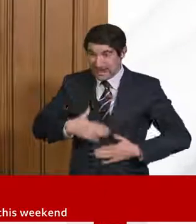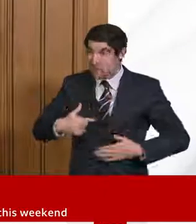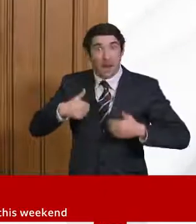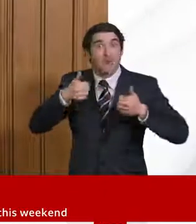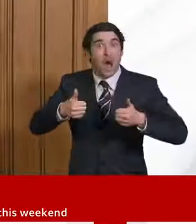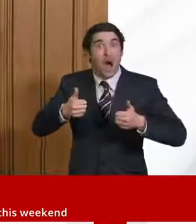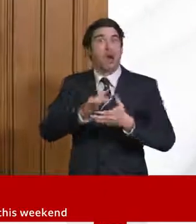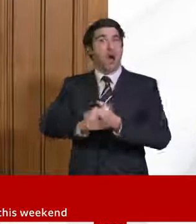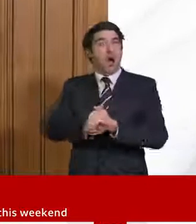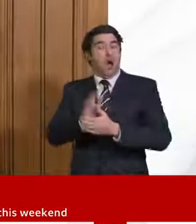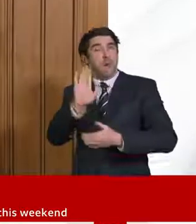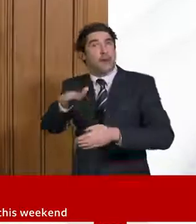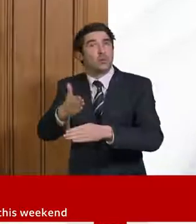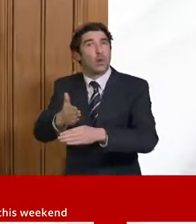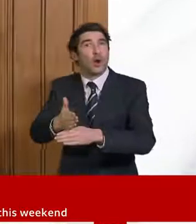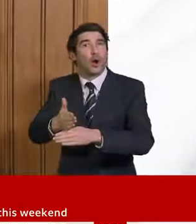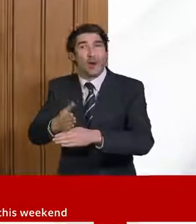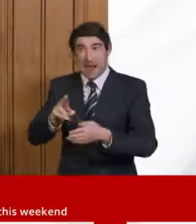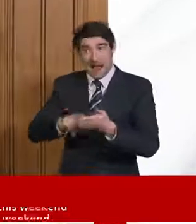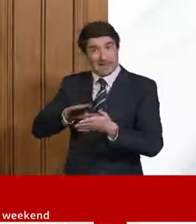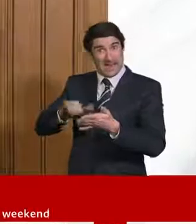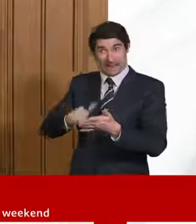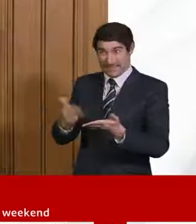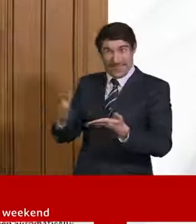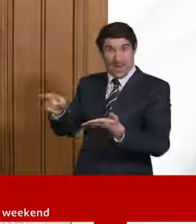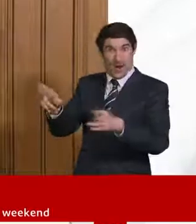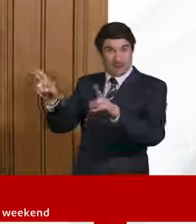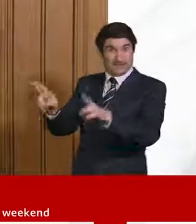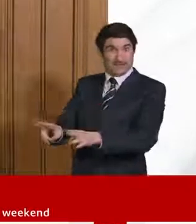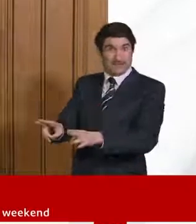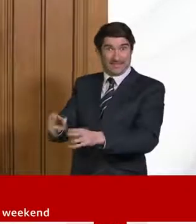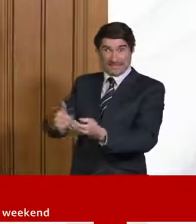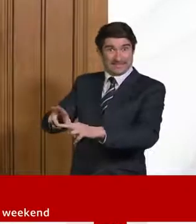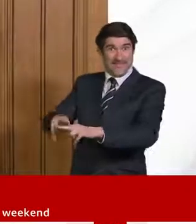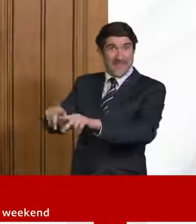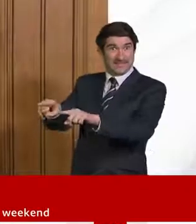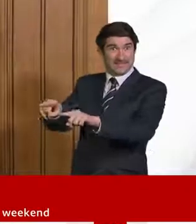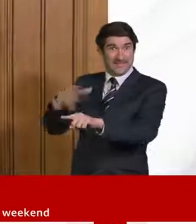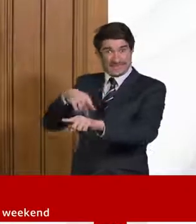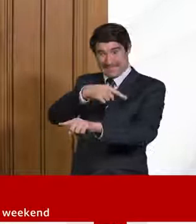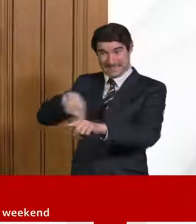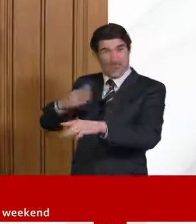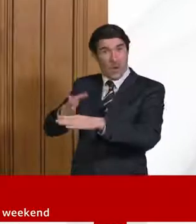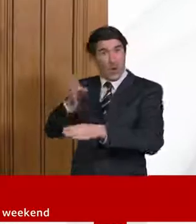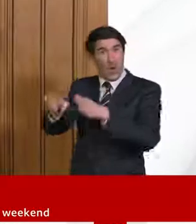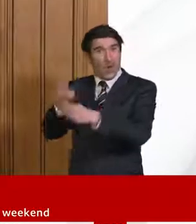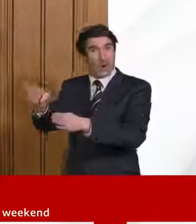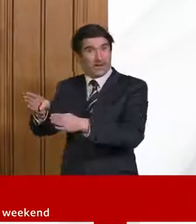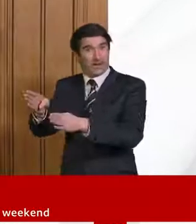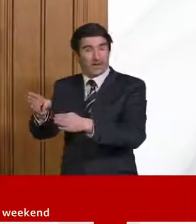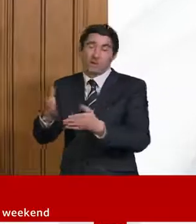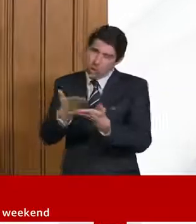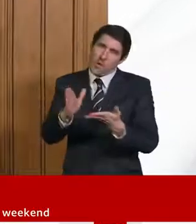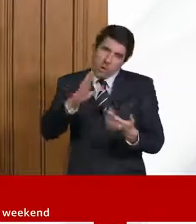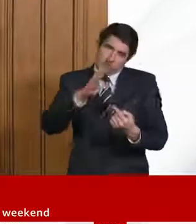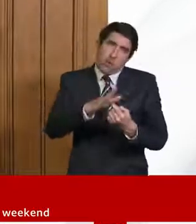And that's important, obviously, at a time when the NHS is under pressure. And then secondly, if they have had the virus, virus, then it is likely that once they get